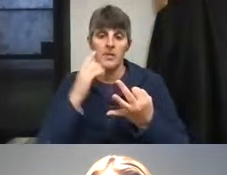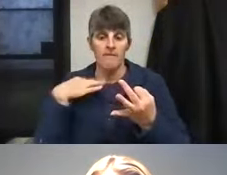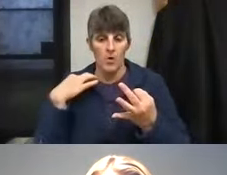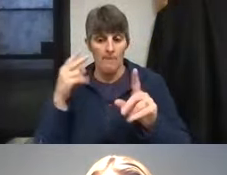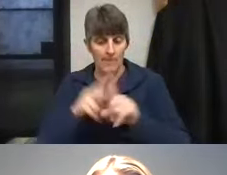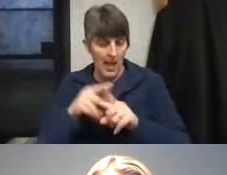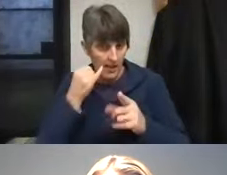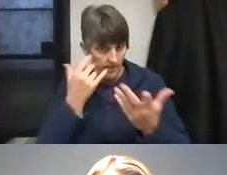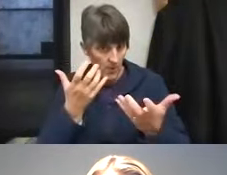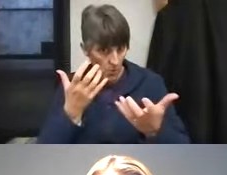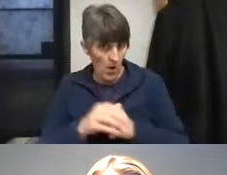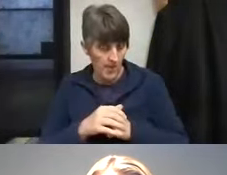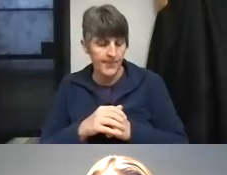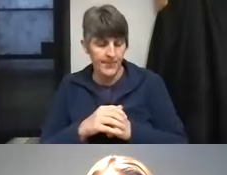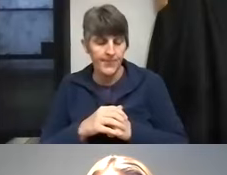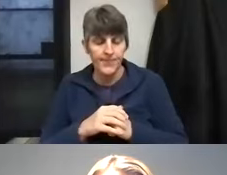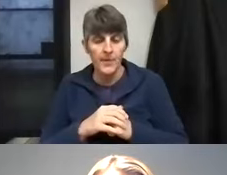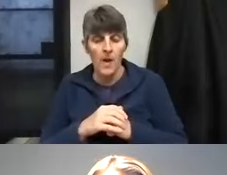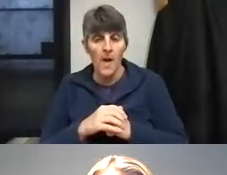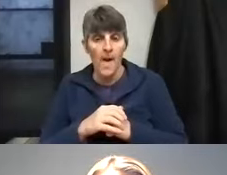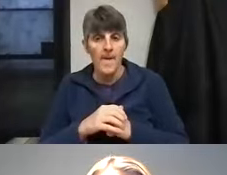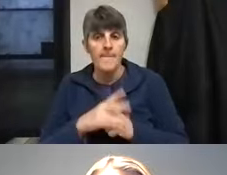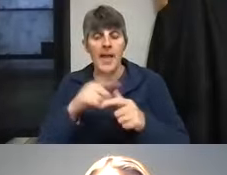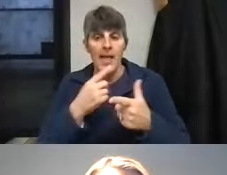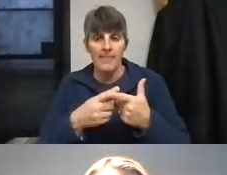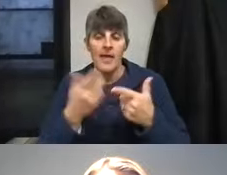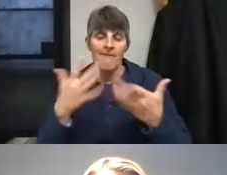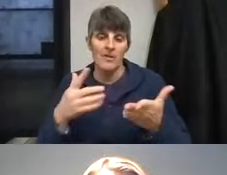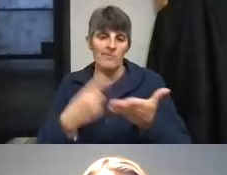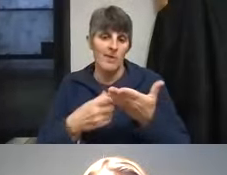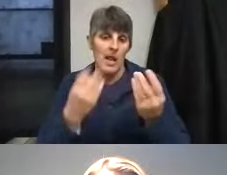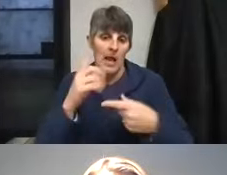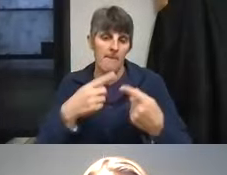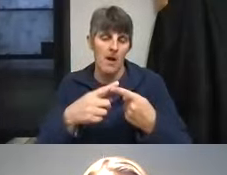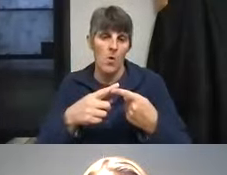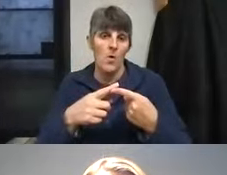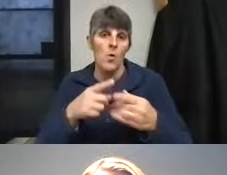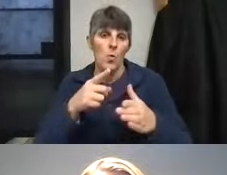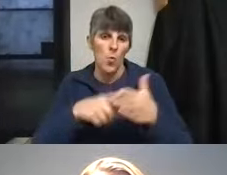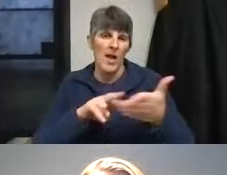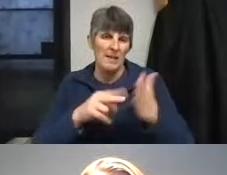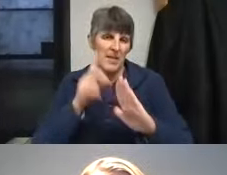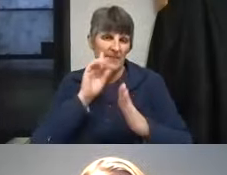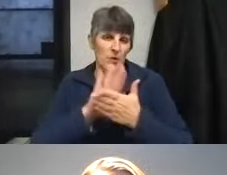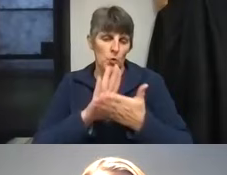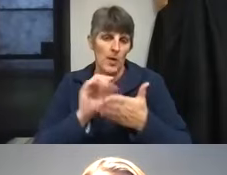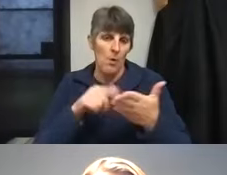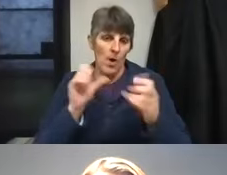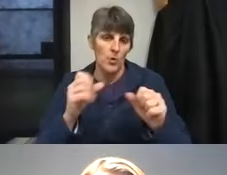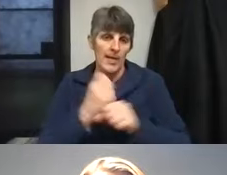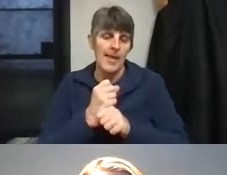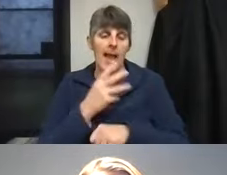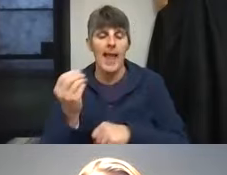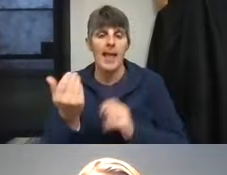apply if they want. And then we've talked a lot about what it means for school and what you can get.